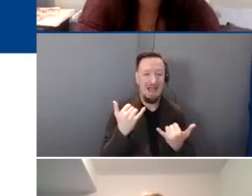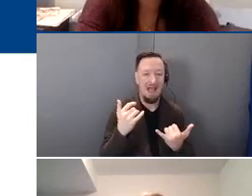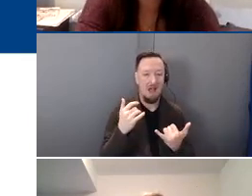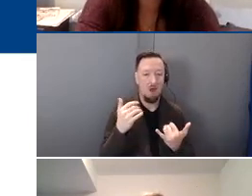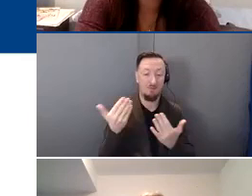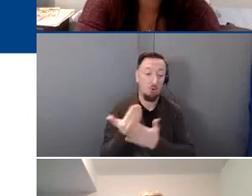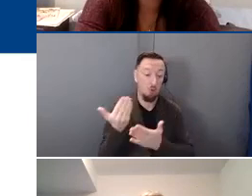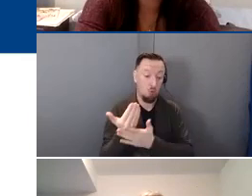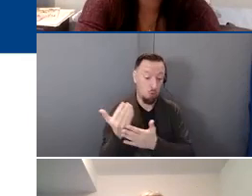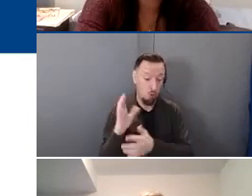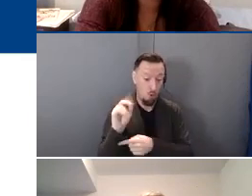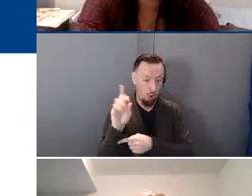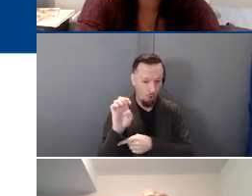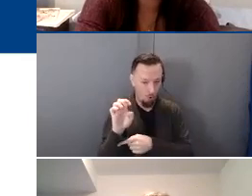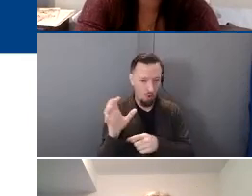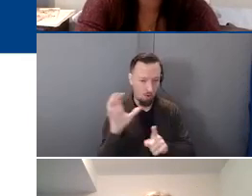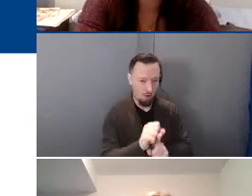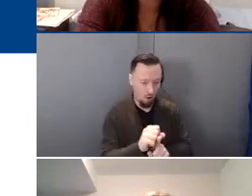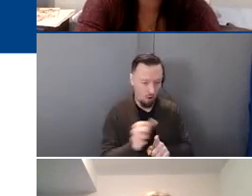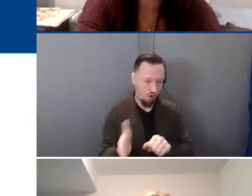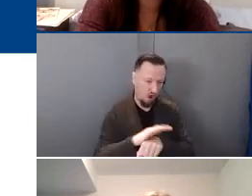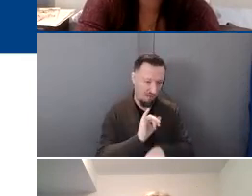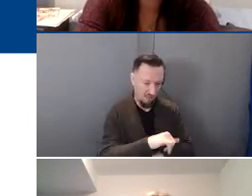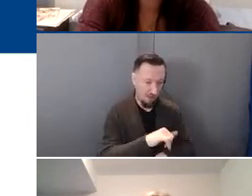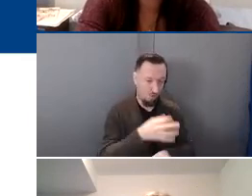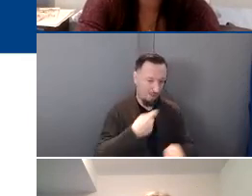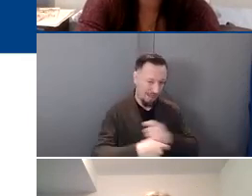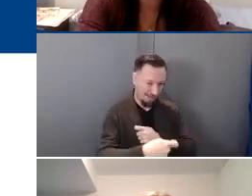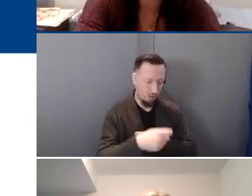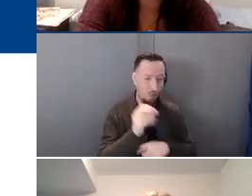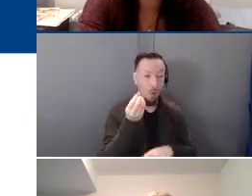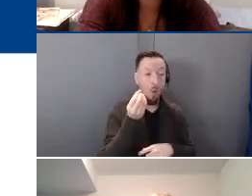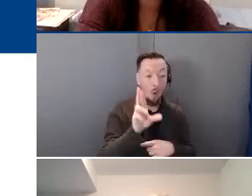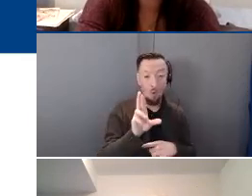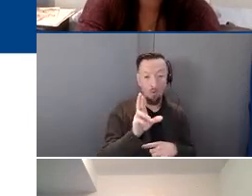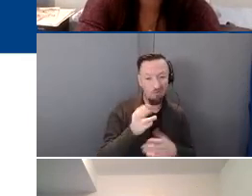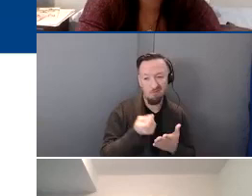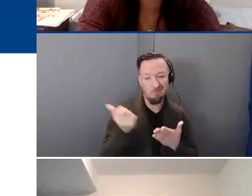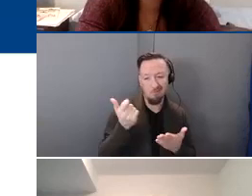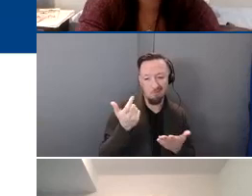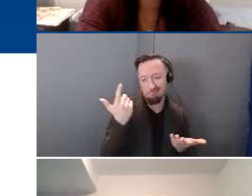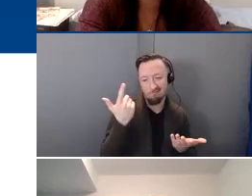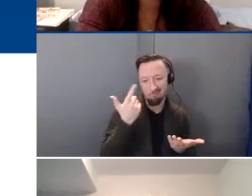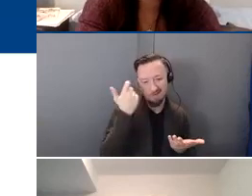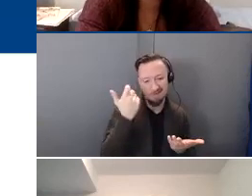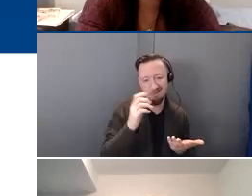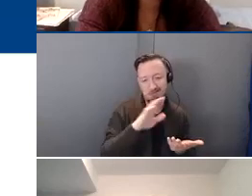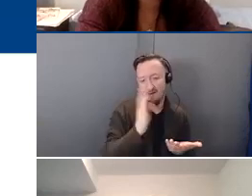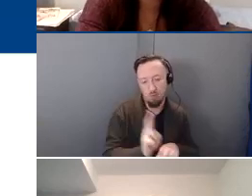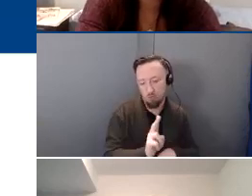a new code set or a new code that was created, or they were just deleted because of lack of use.